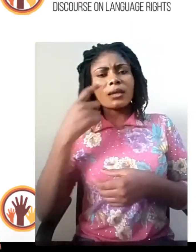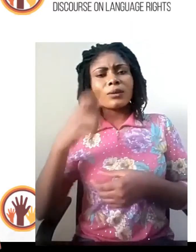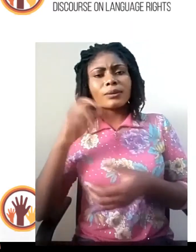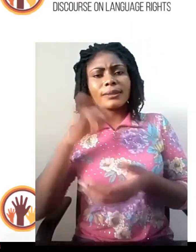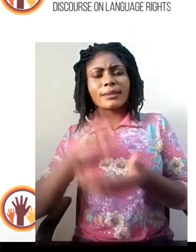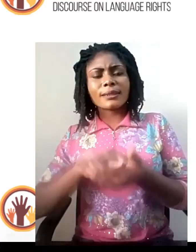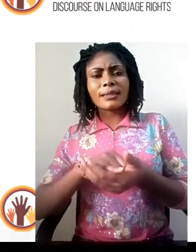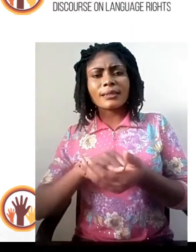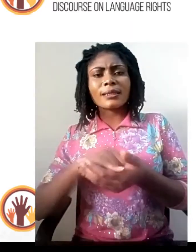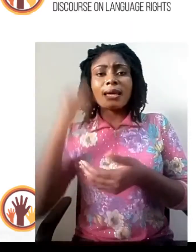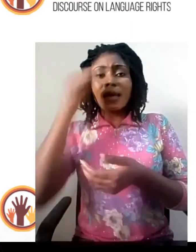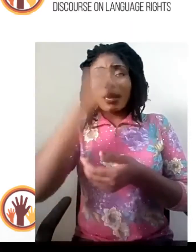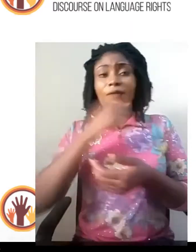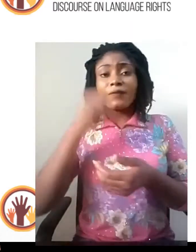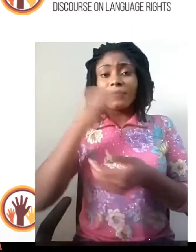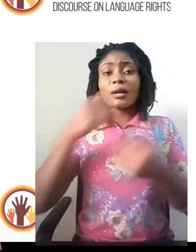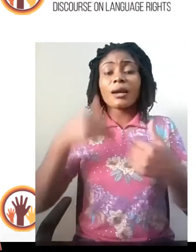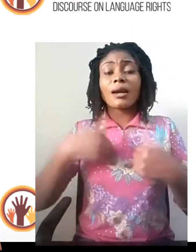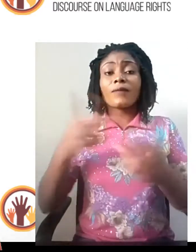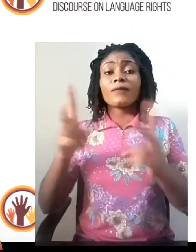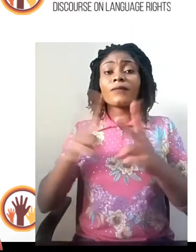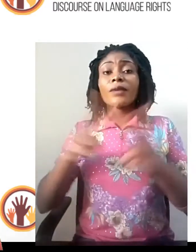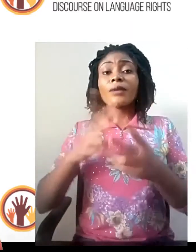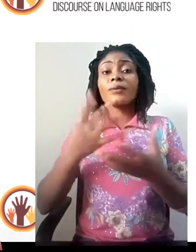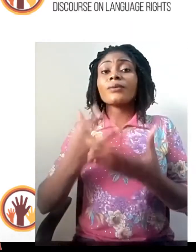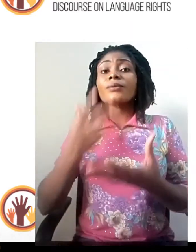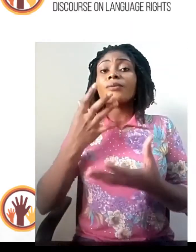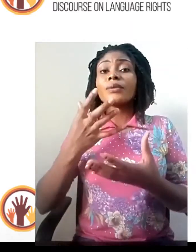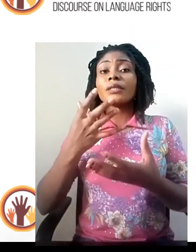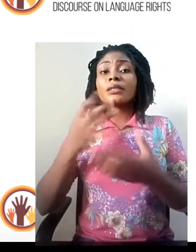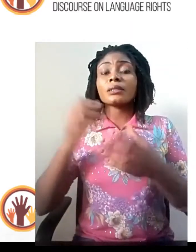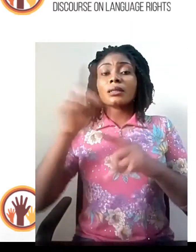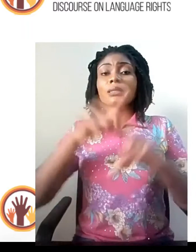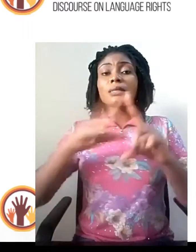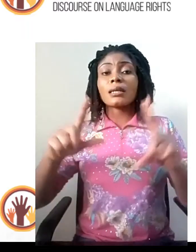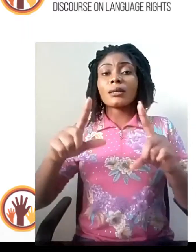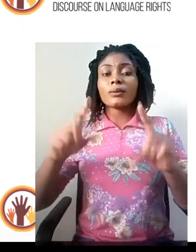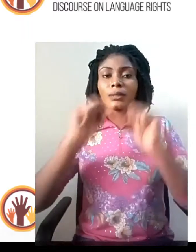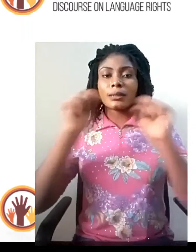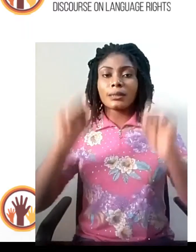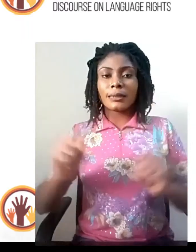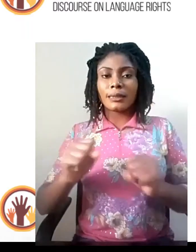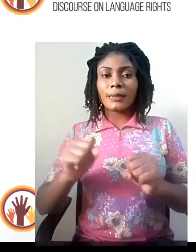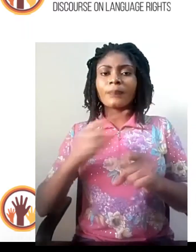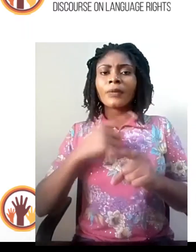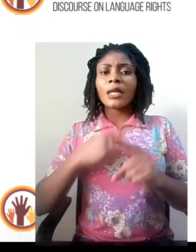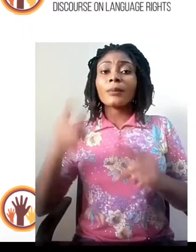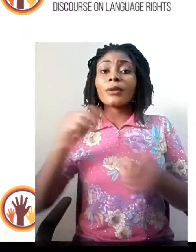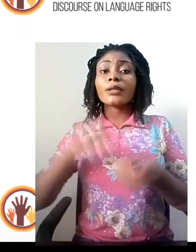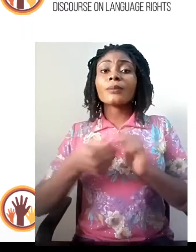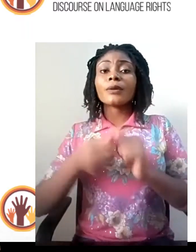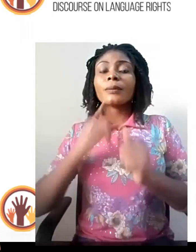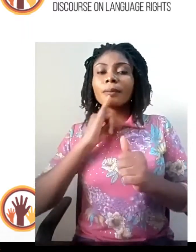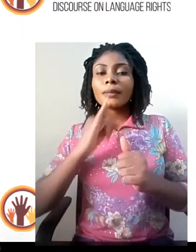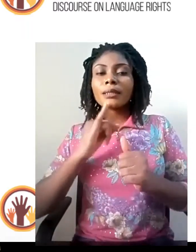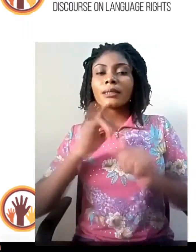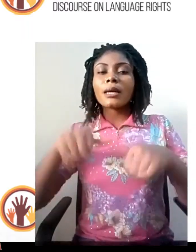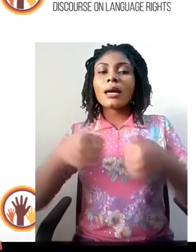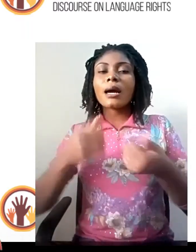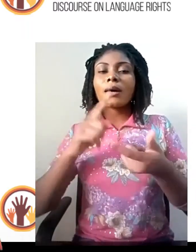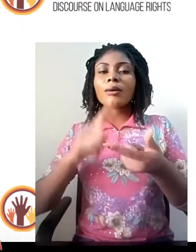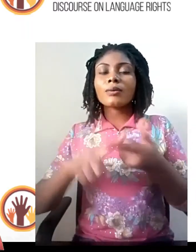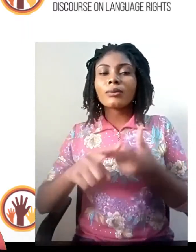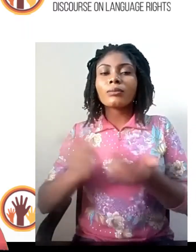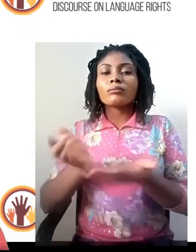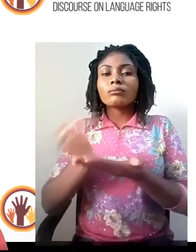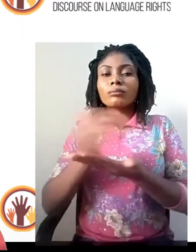rich sign language systems, but the challenge is how to harness and preserve these